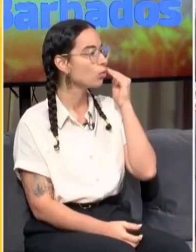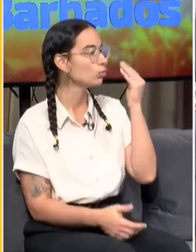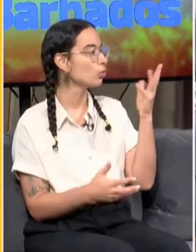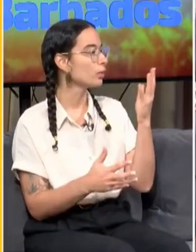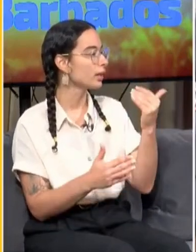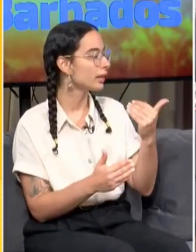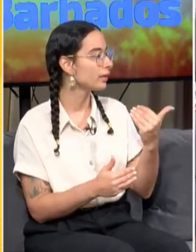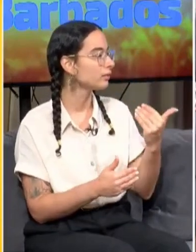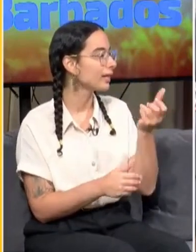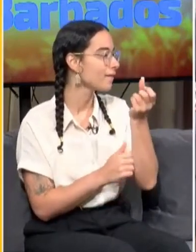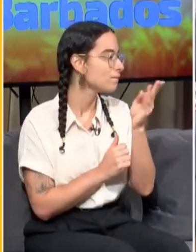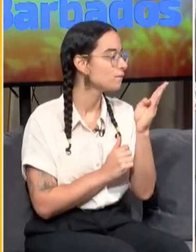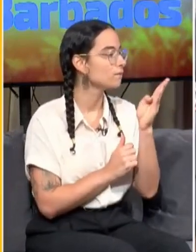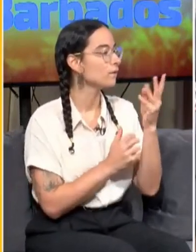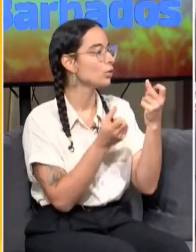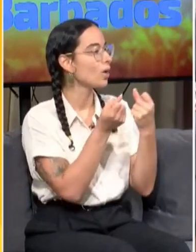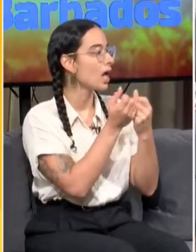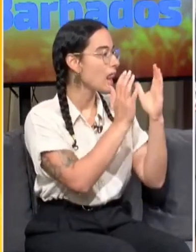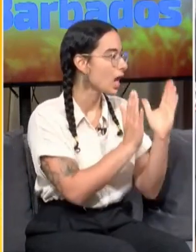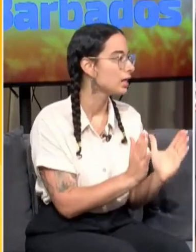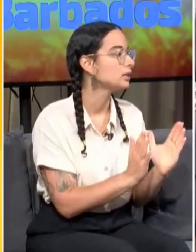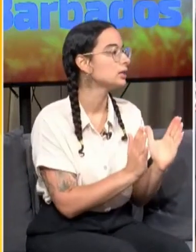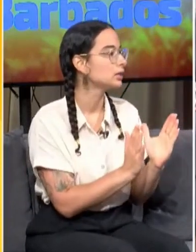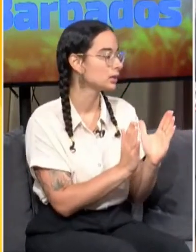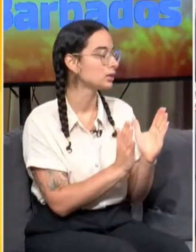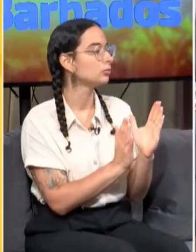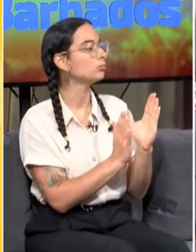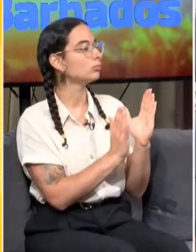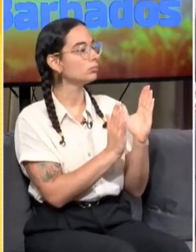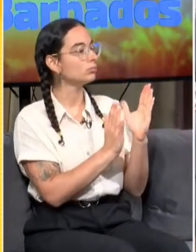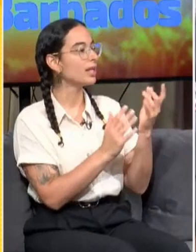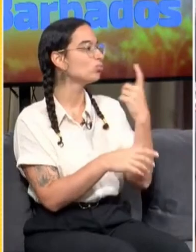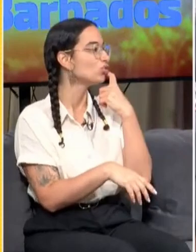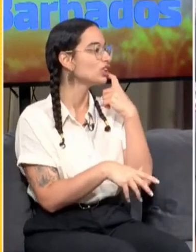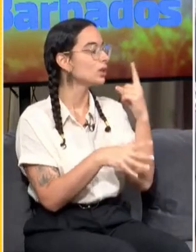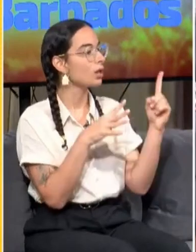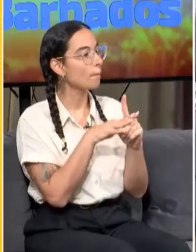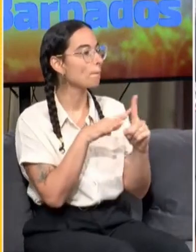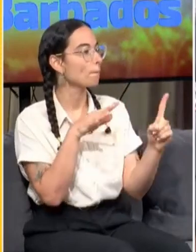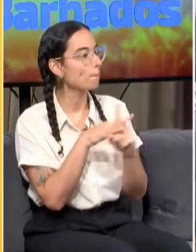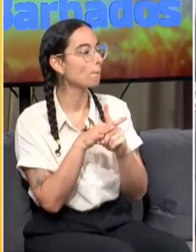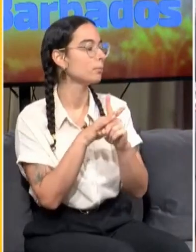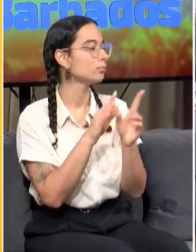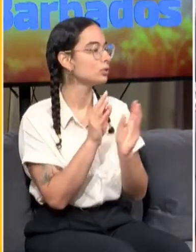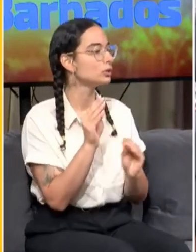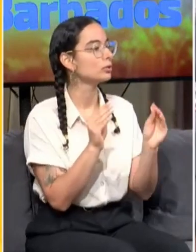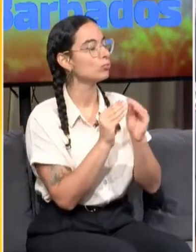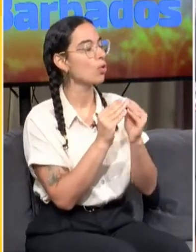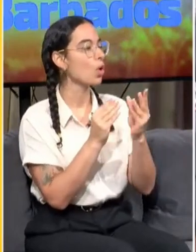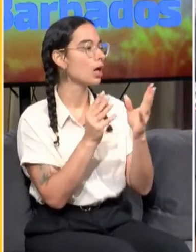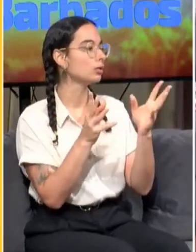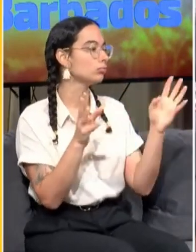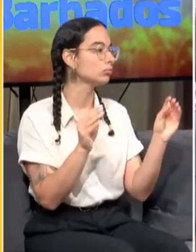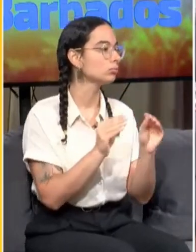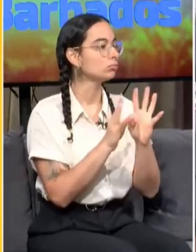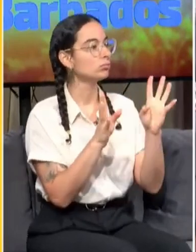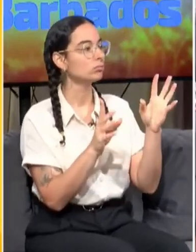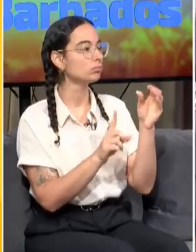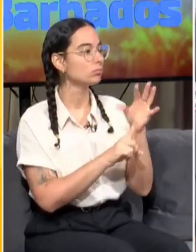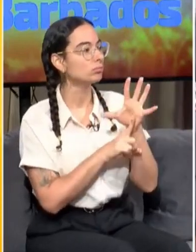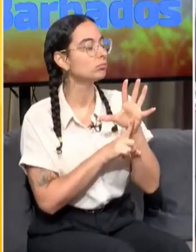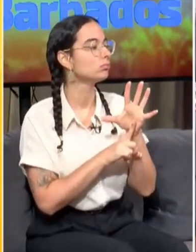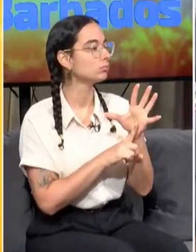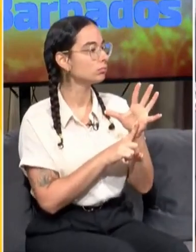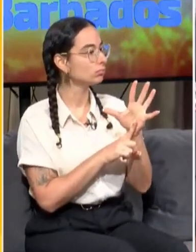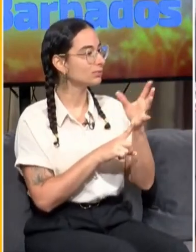less popped up or come more into plain view lately, who are making things far more